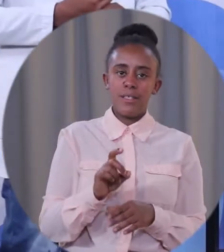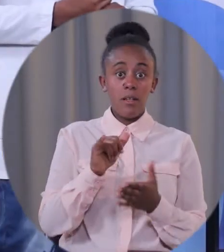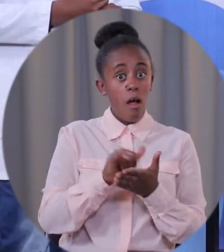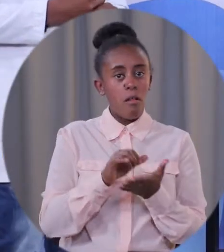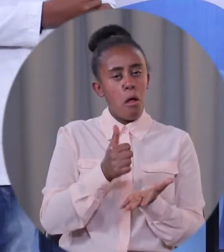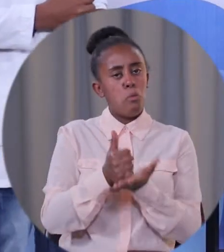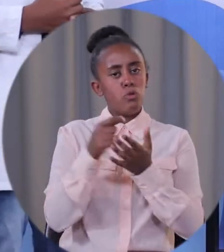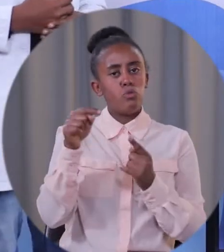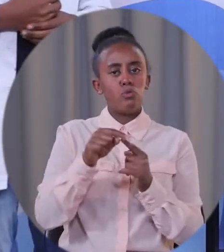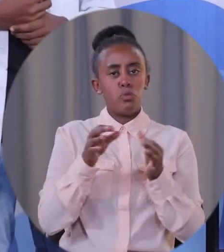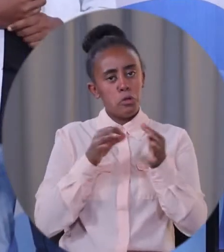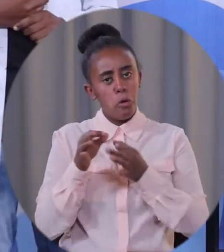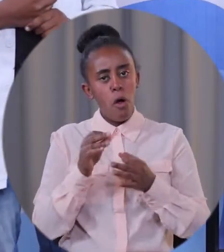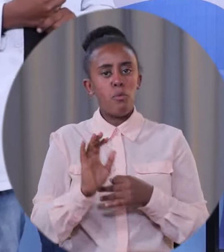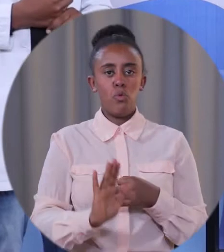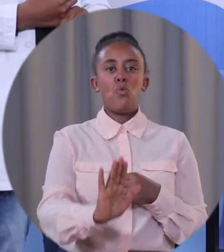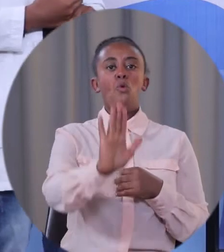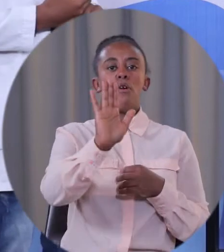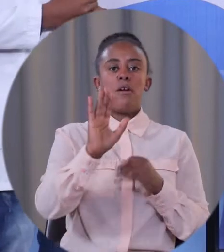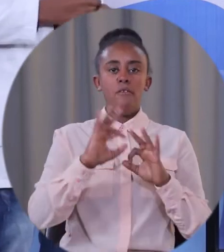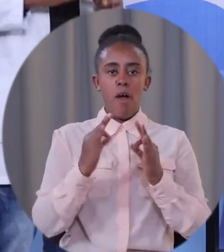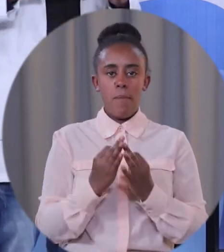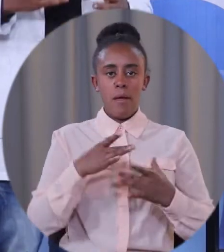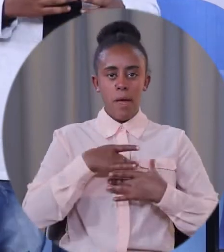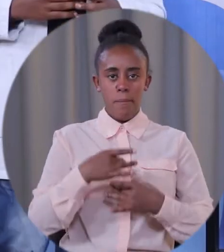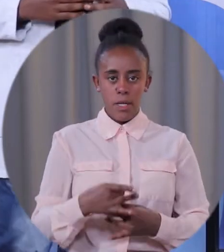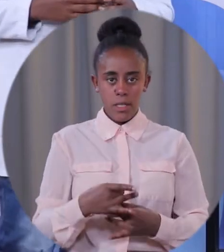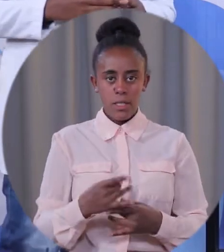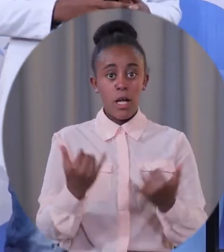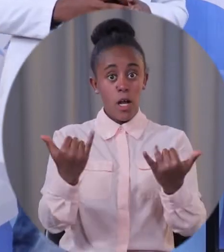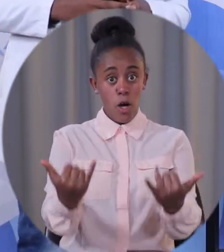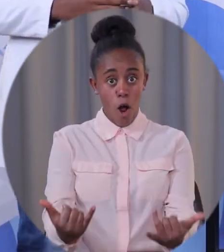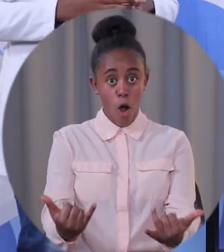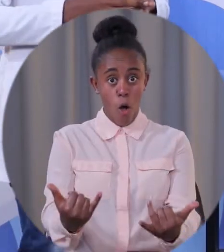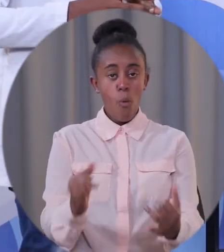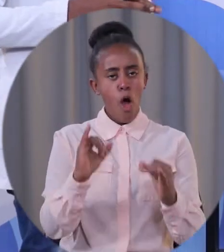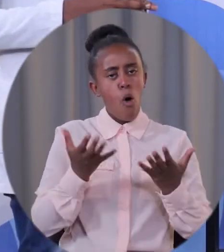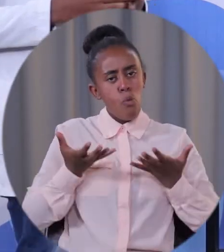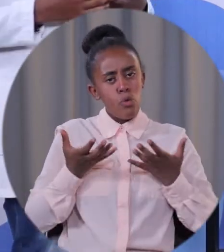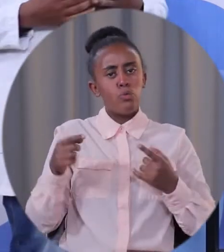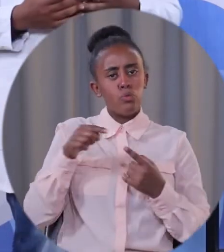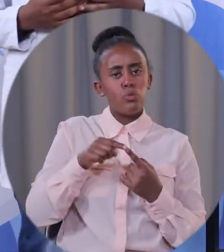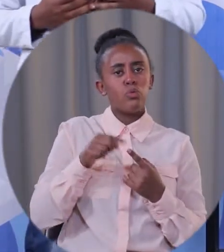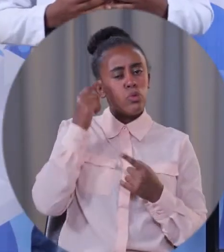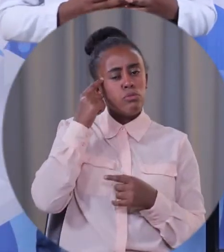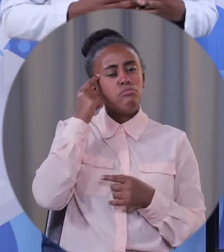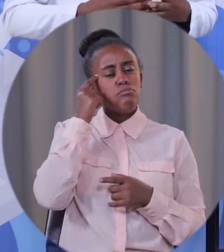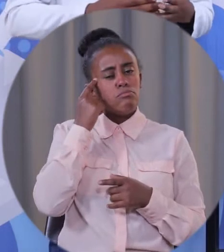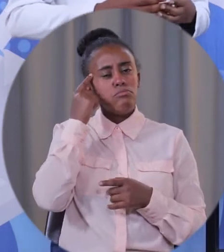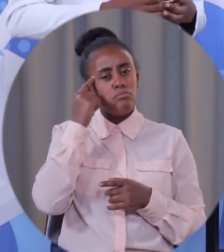us to describe your family members. Students, now I want you to think about your family.